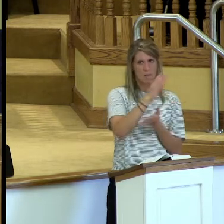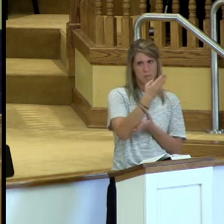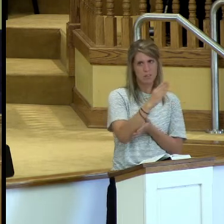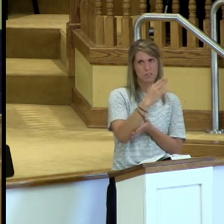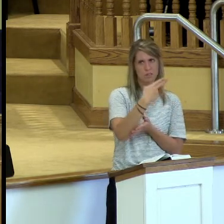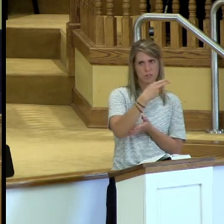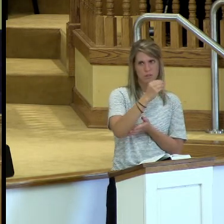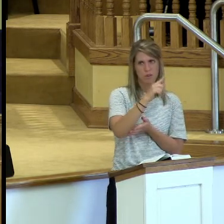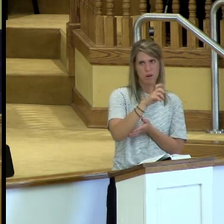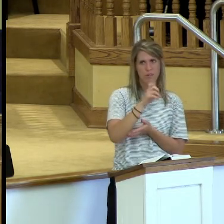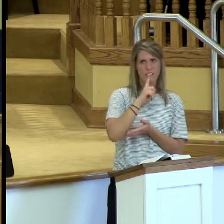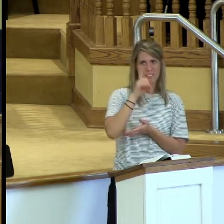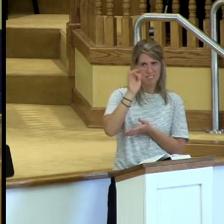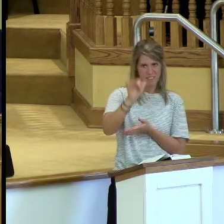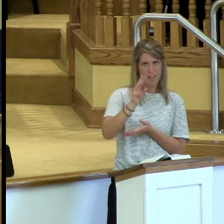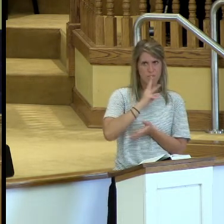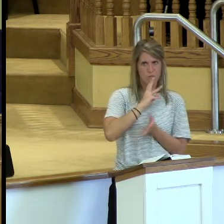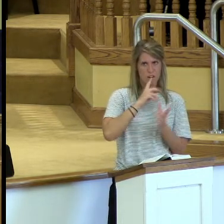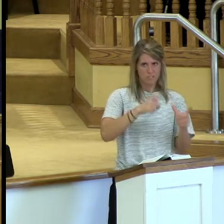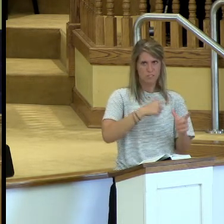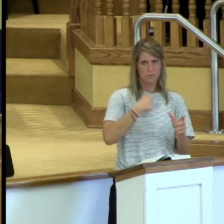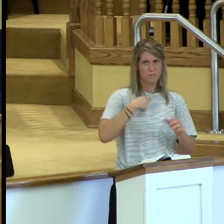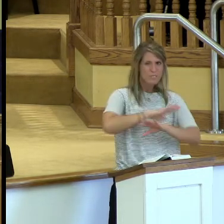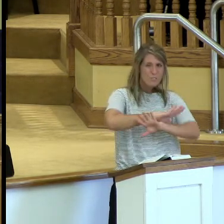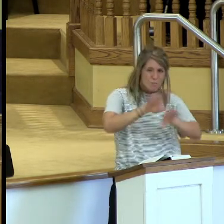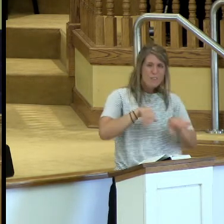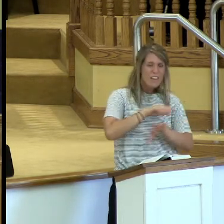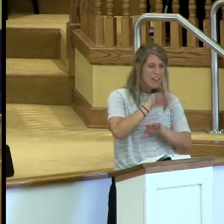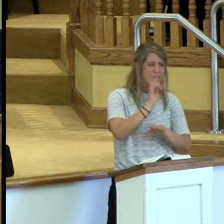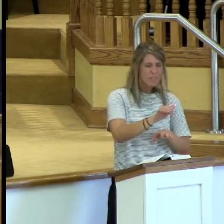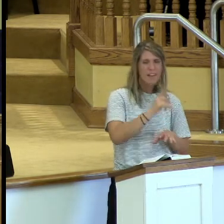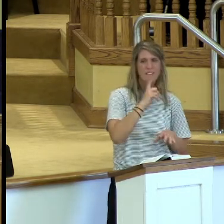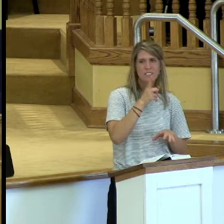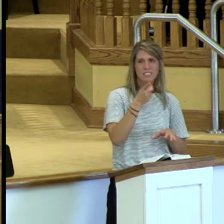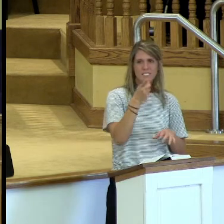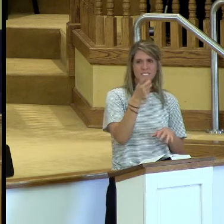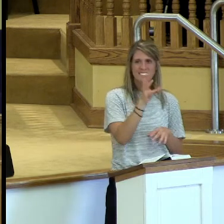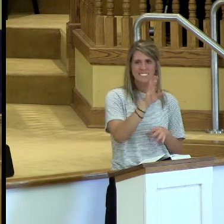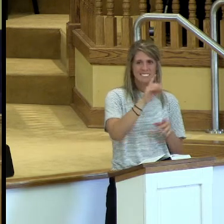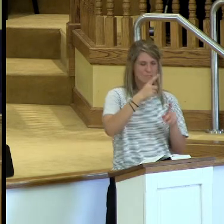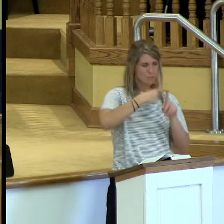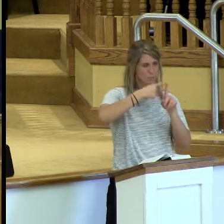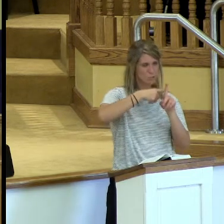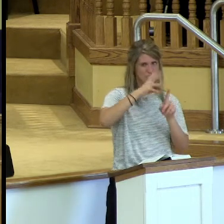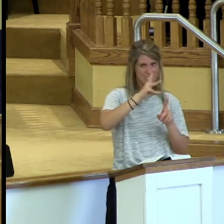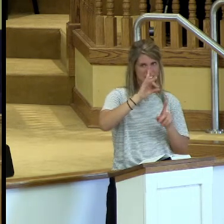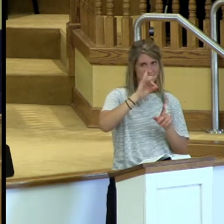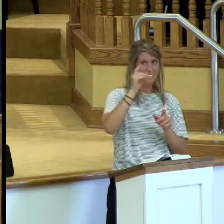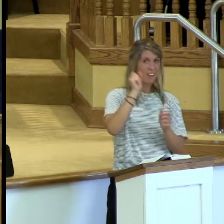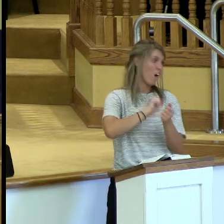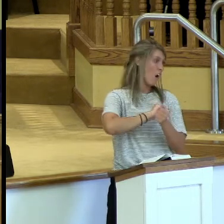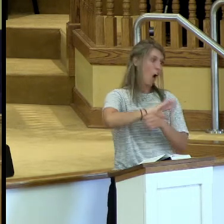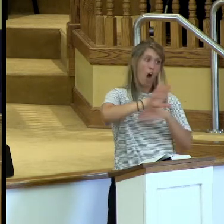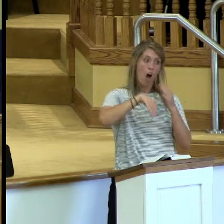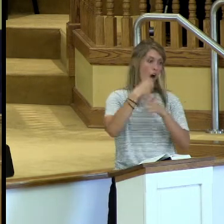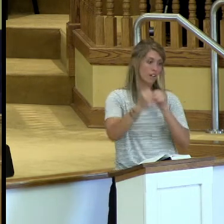hole. It's that little water thing right there. We went, we swam in it. It stays 68 degrees year